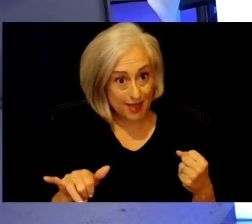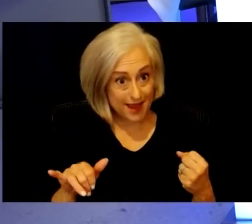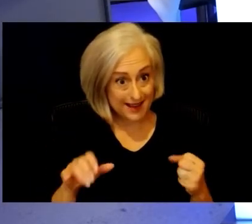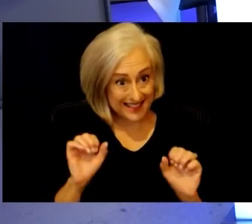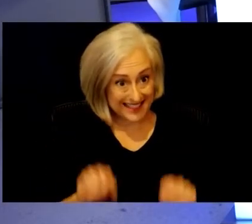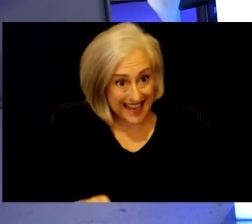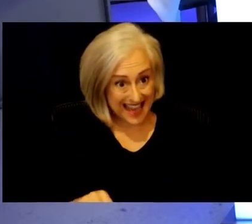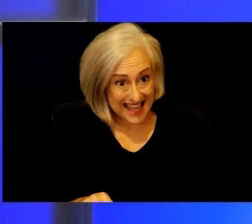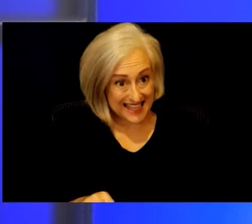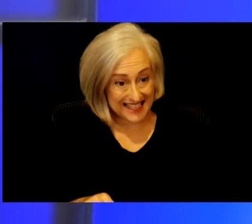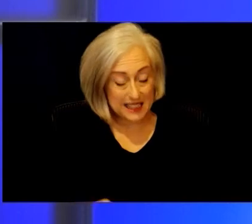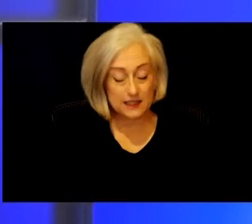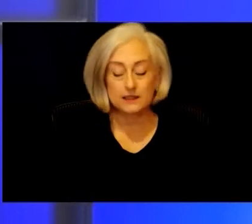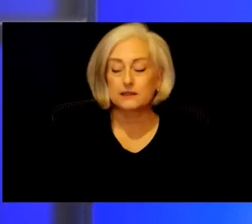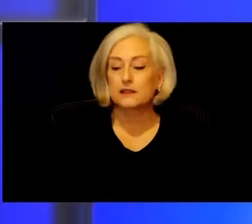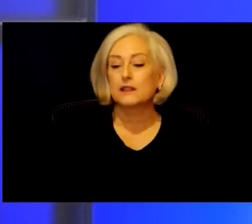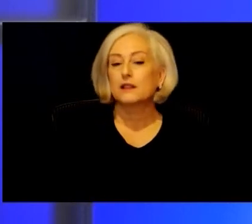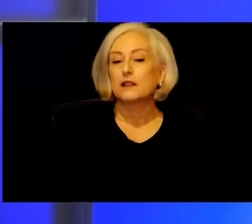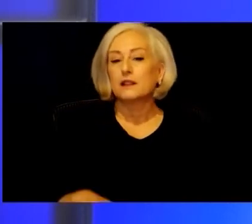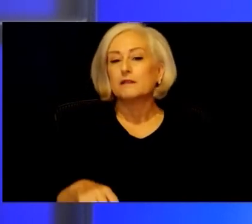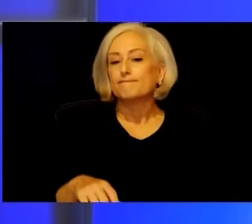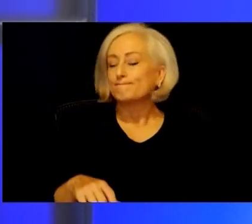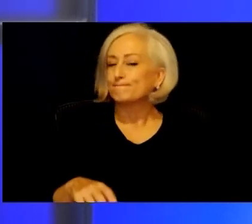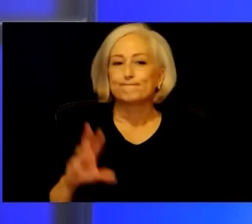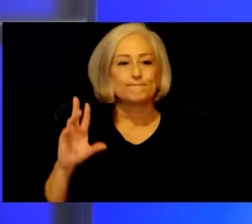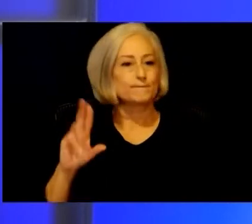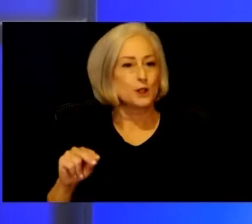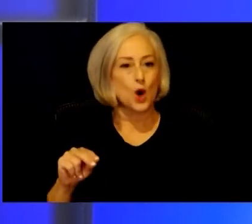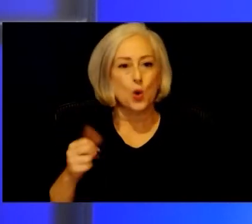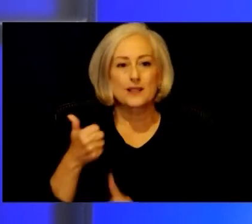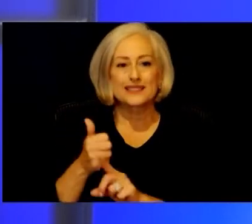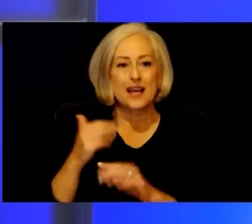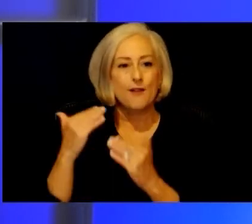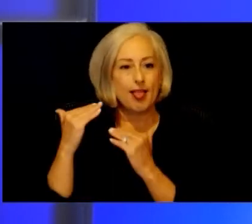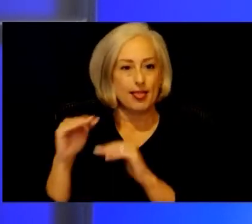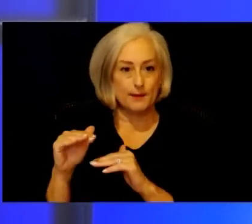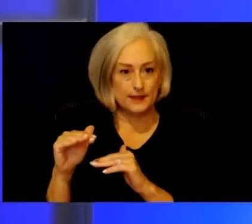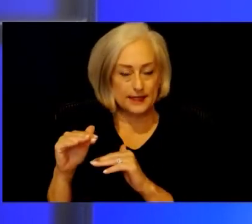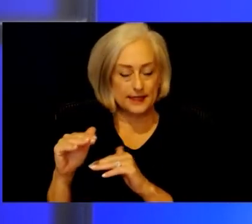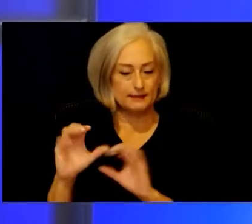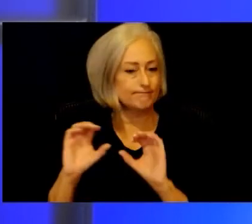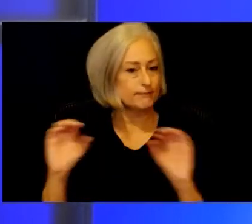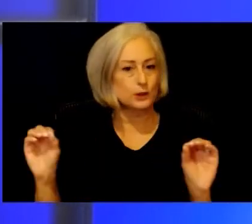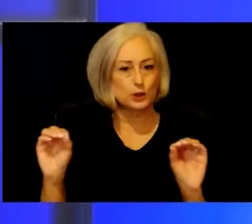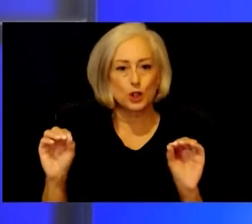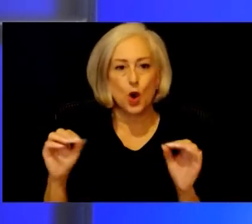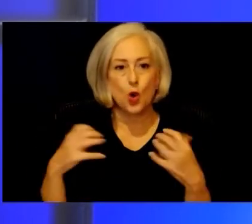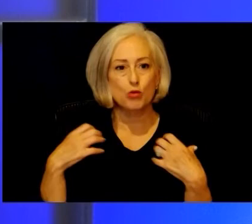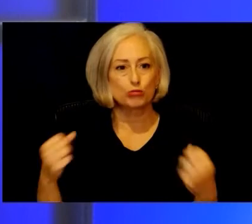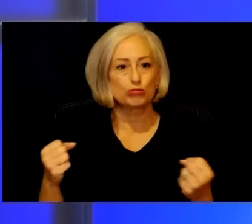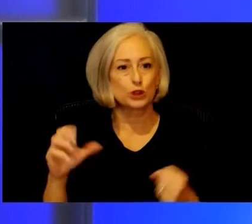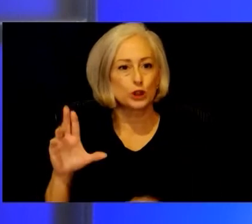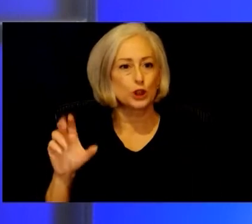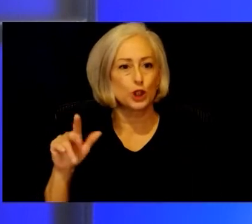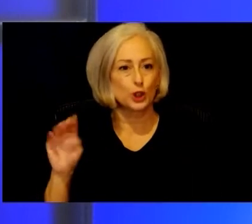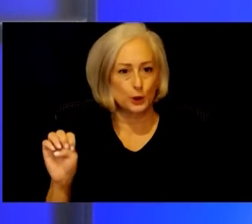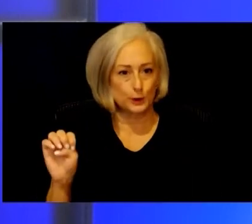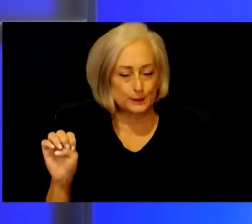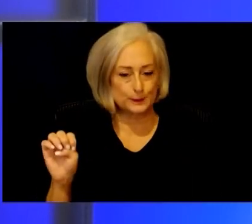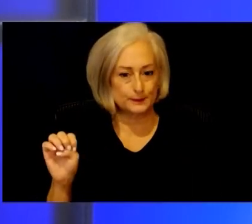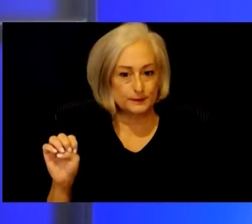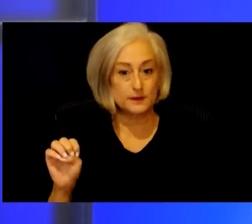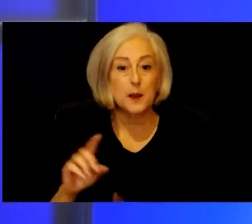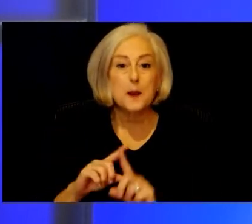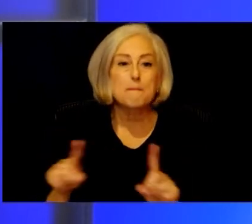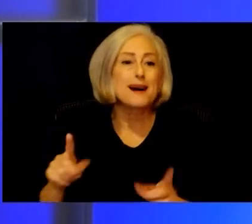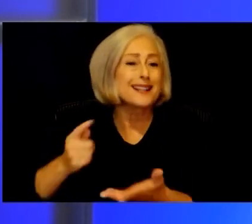A? So as you mentioned, no, it's self-limited, so there's no cure. But really, the treatment